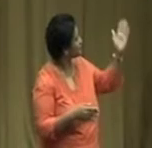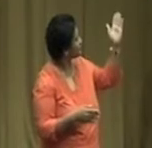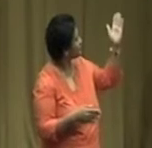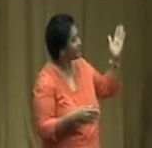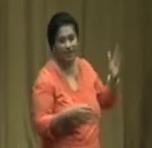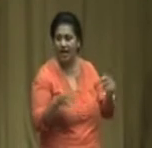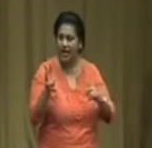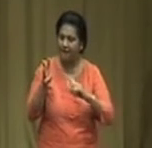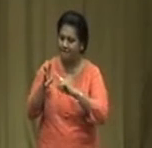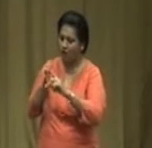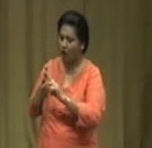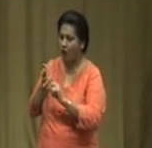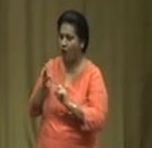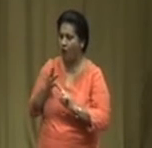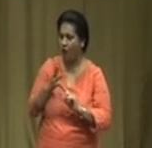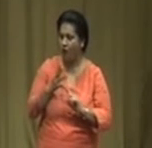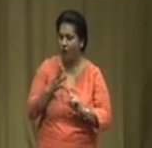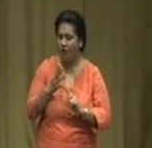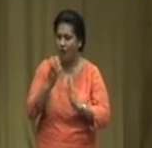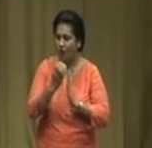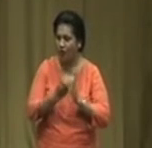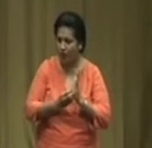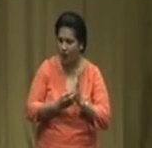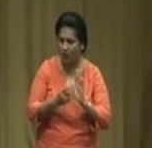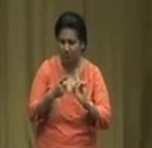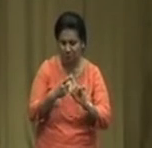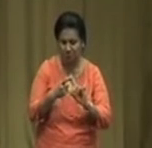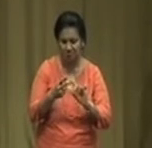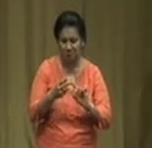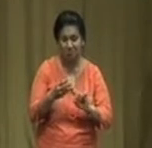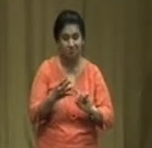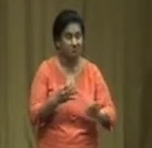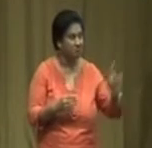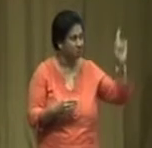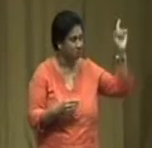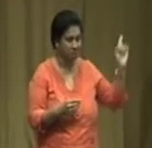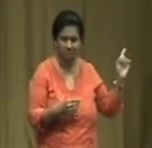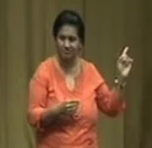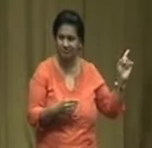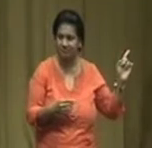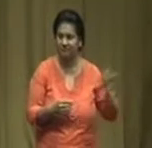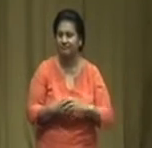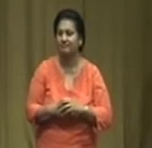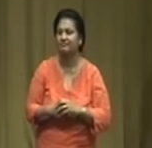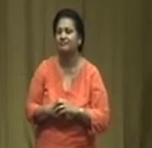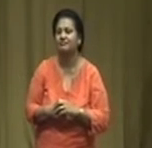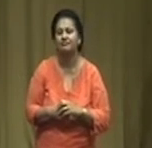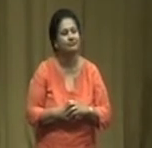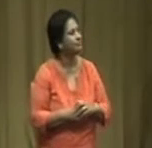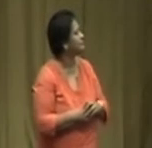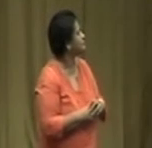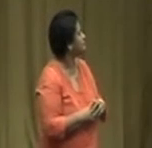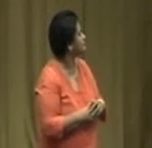4 micro courses. The role of project management, initiating a project, planning a project, executing and closing a project.